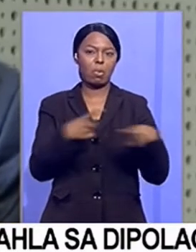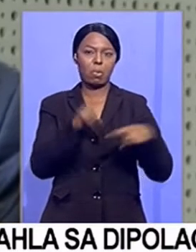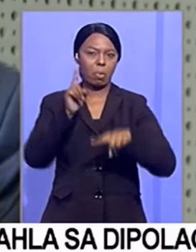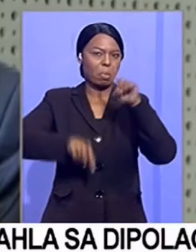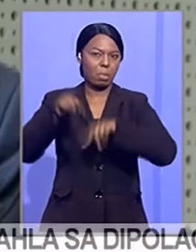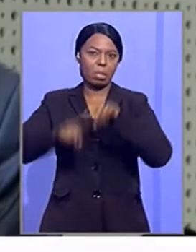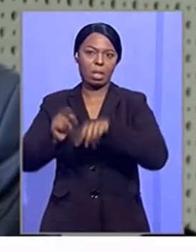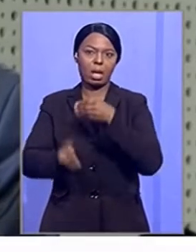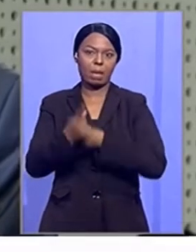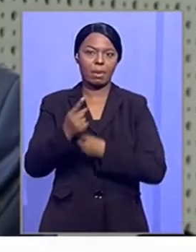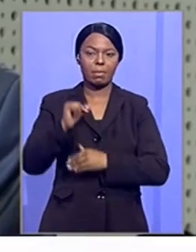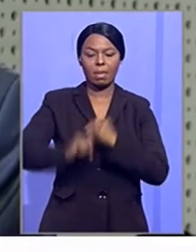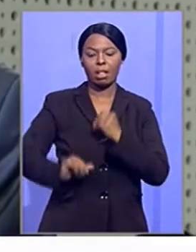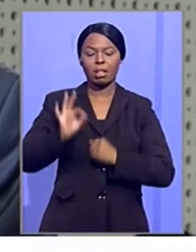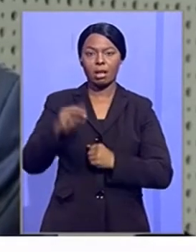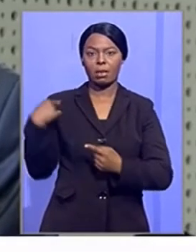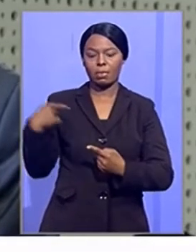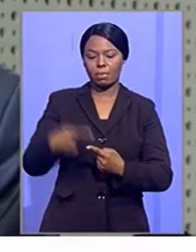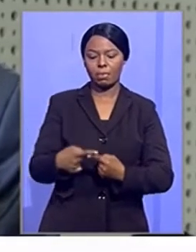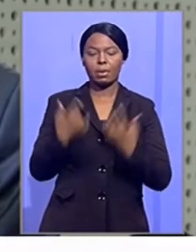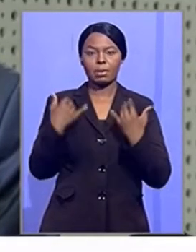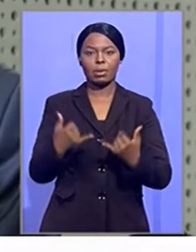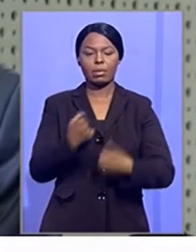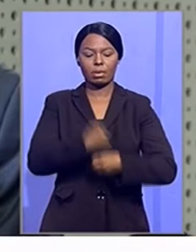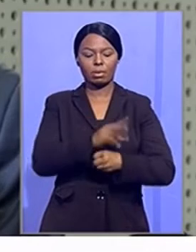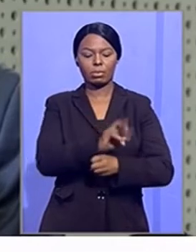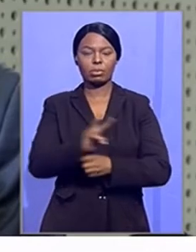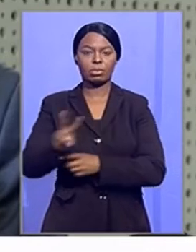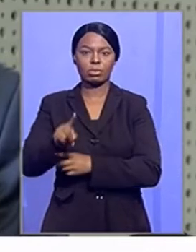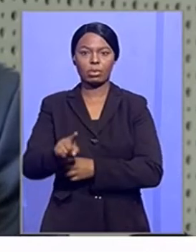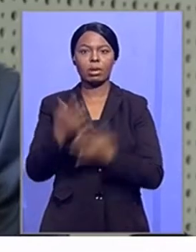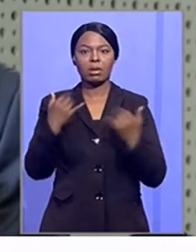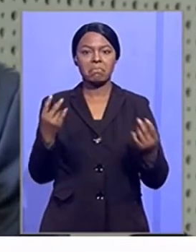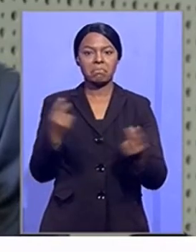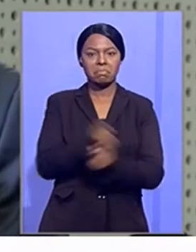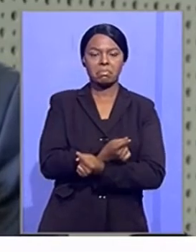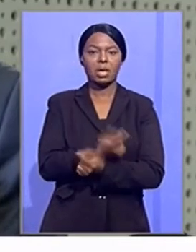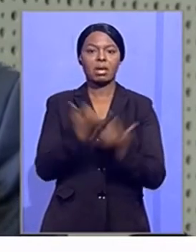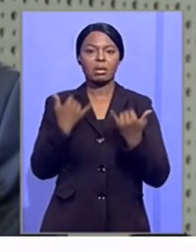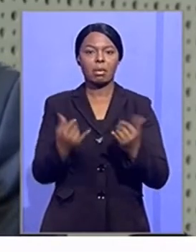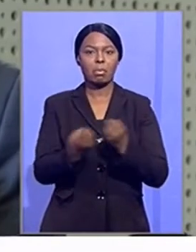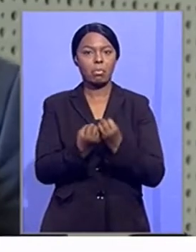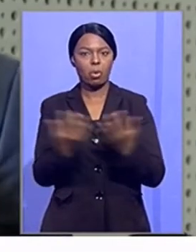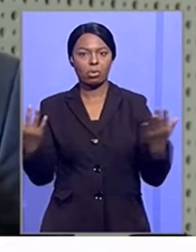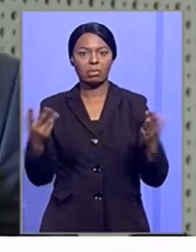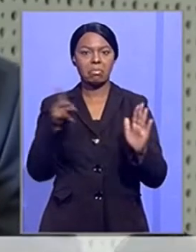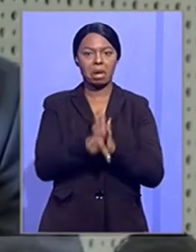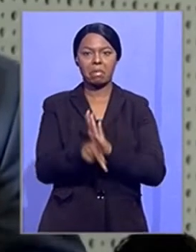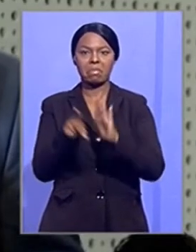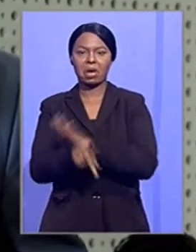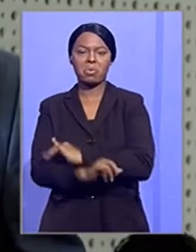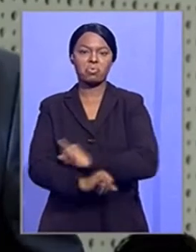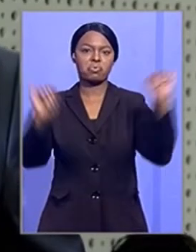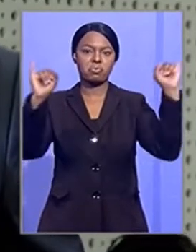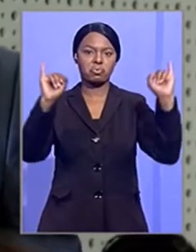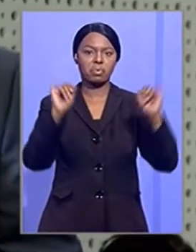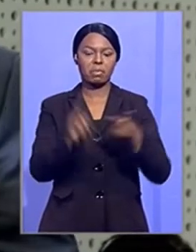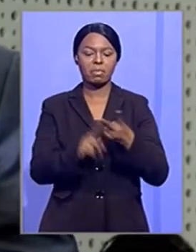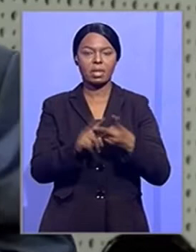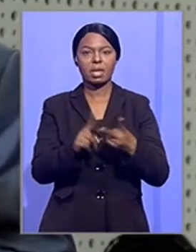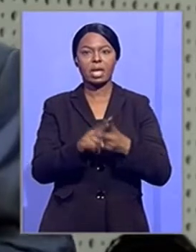first 3 months of 2022 have unfortunately been marred by more murders, more